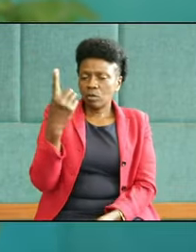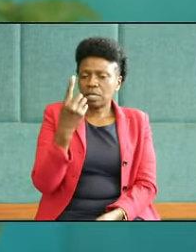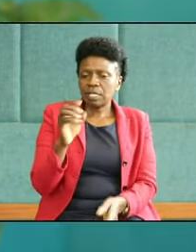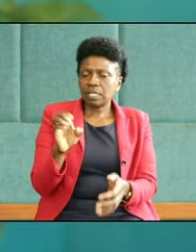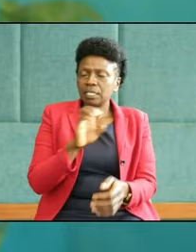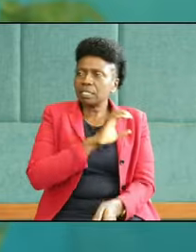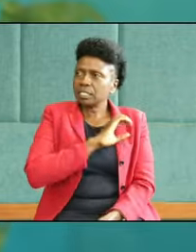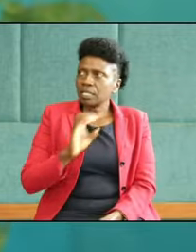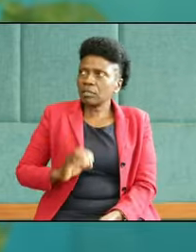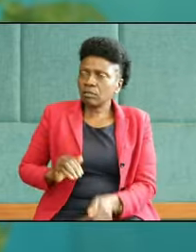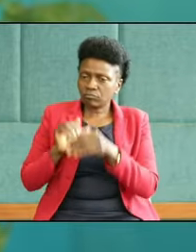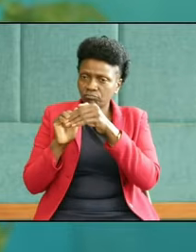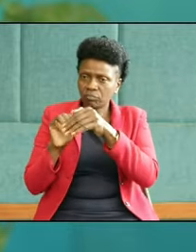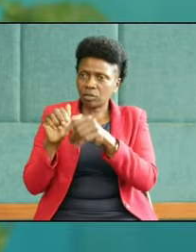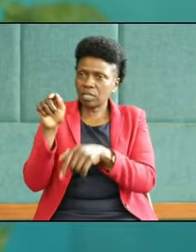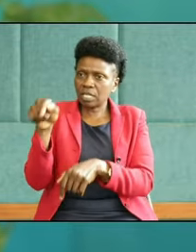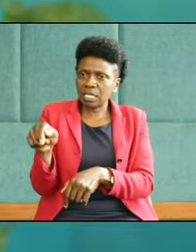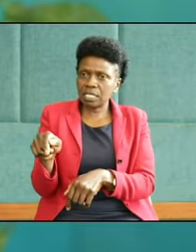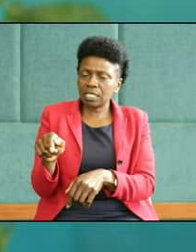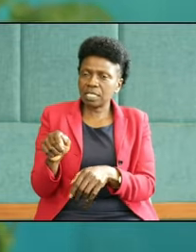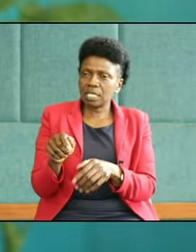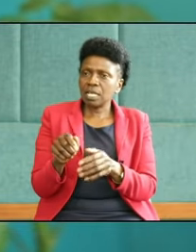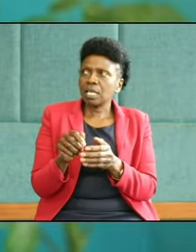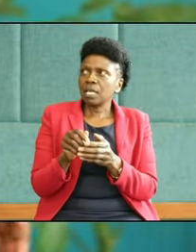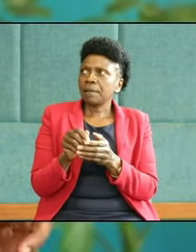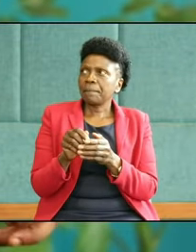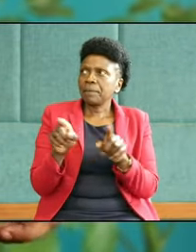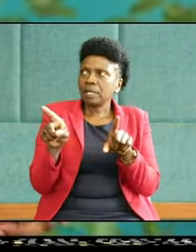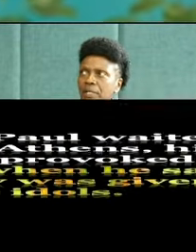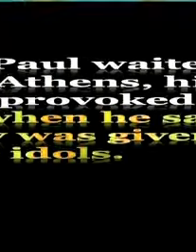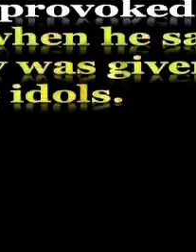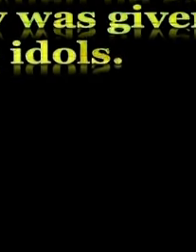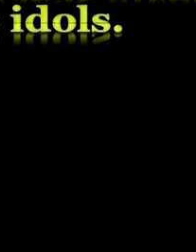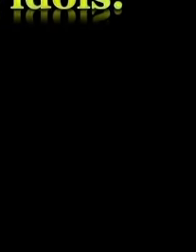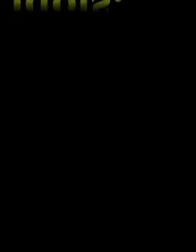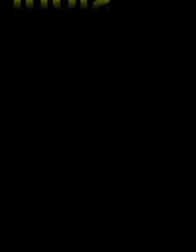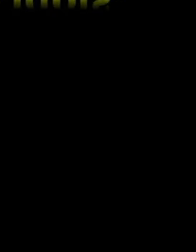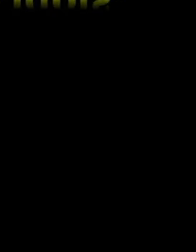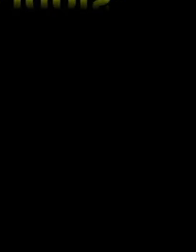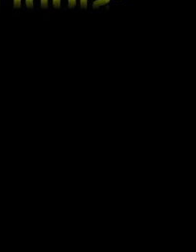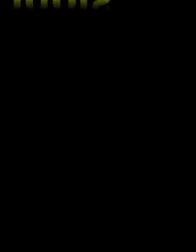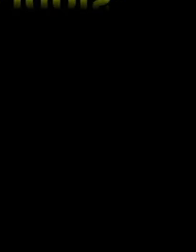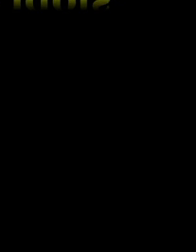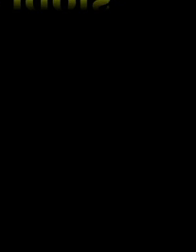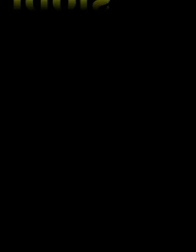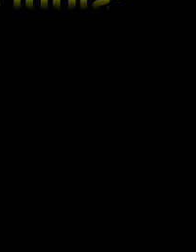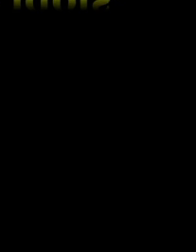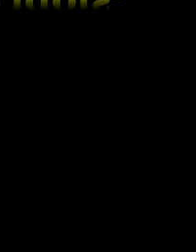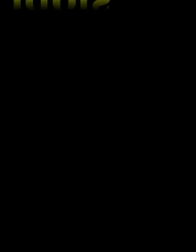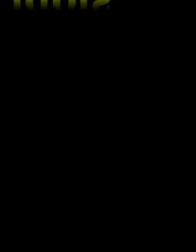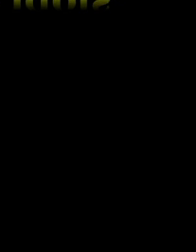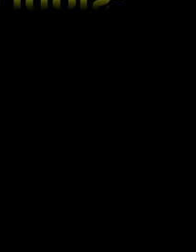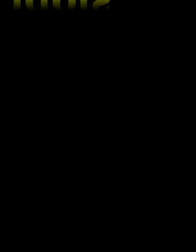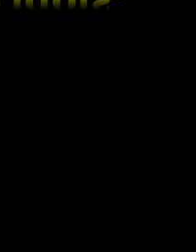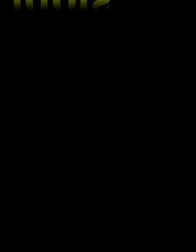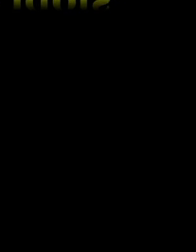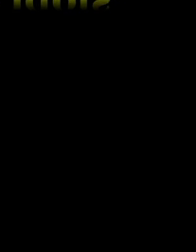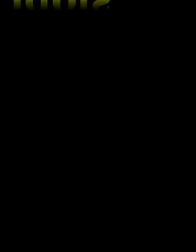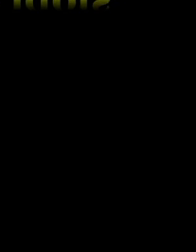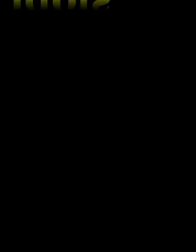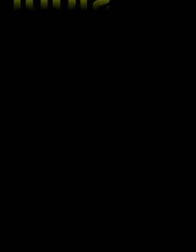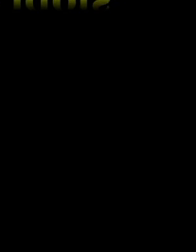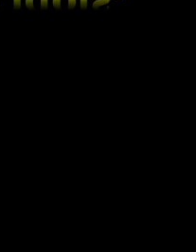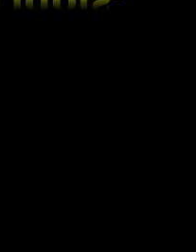this medium. Acts 17, 16 to 17. Now while Paul waited for them at Athens,